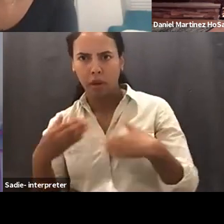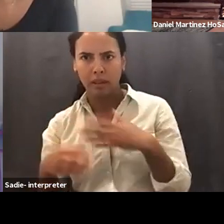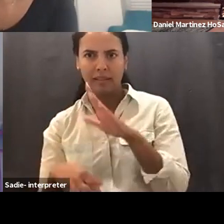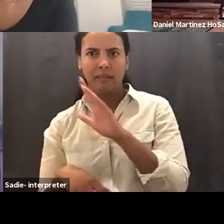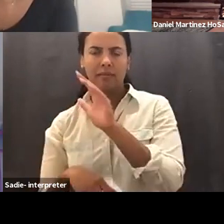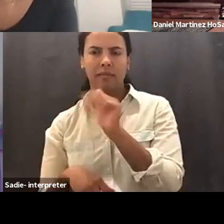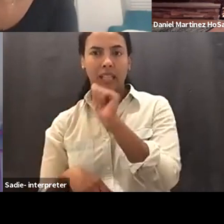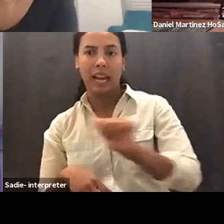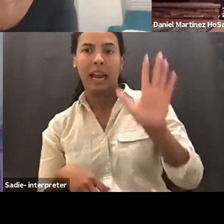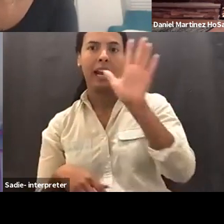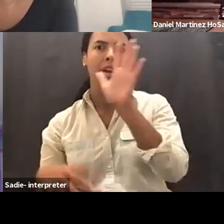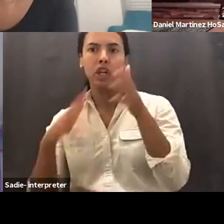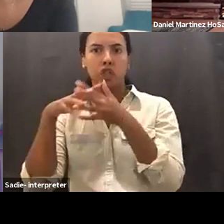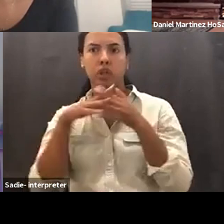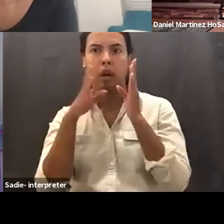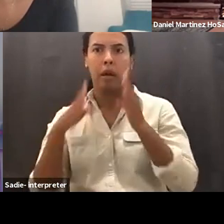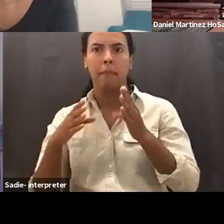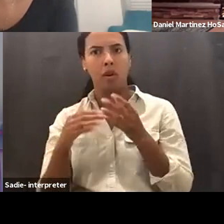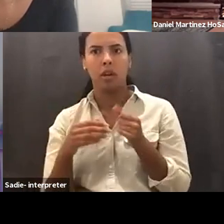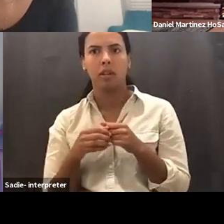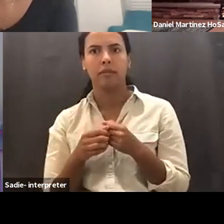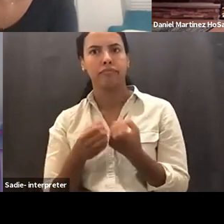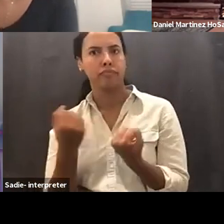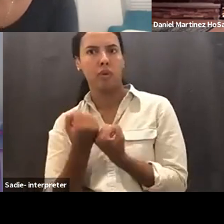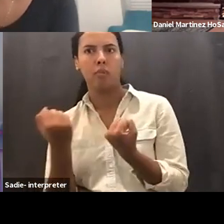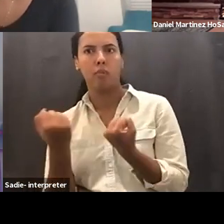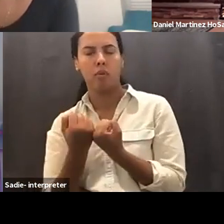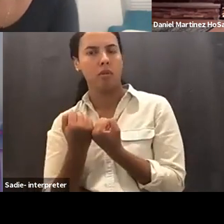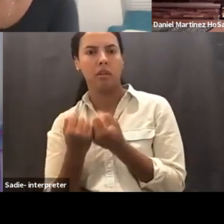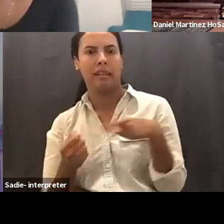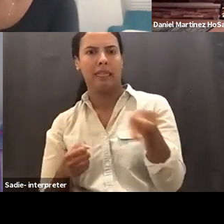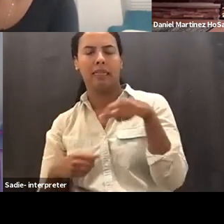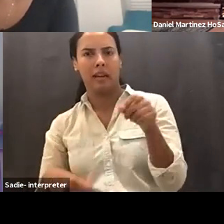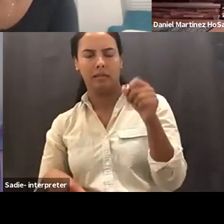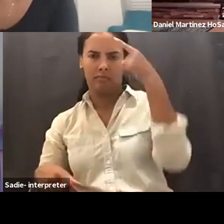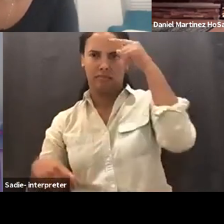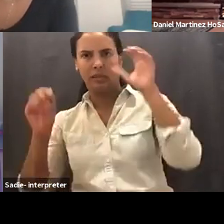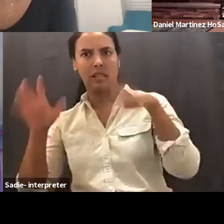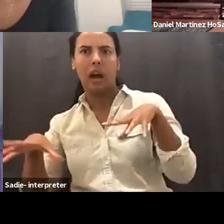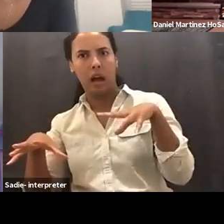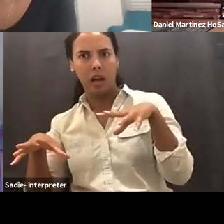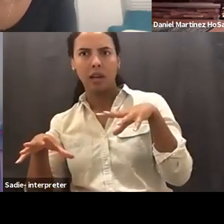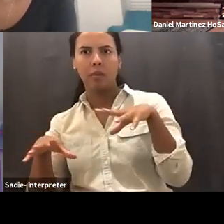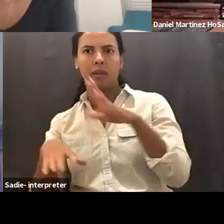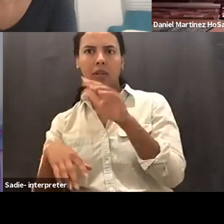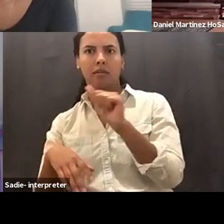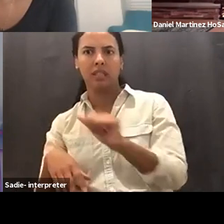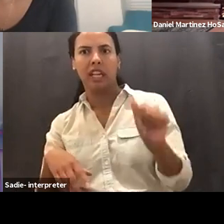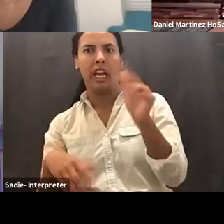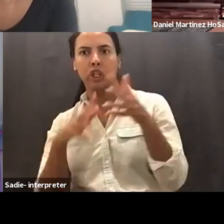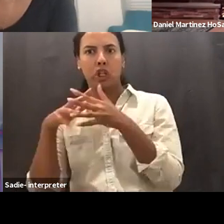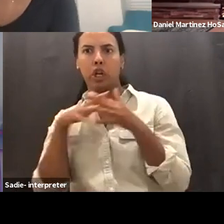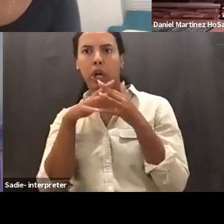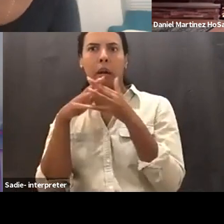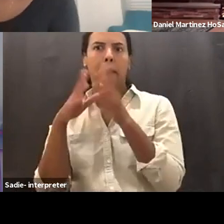American activists were pretty surprised when Asian Americans became the face